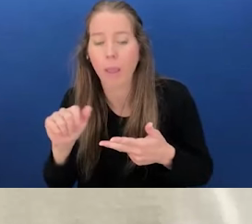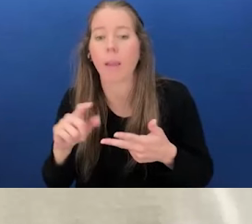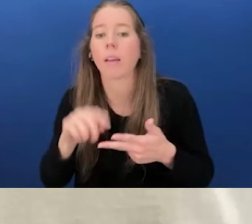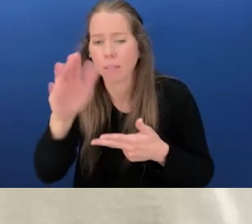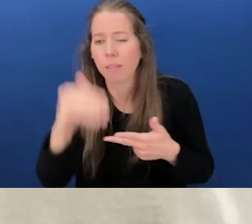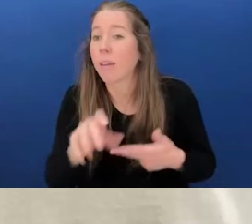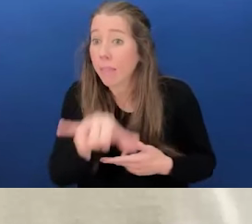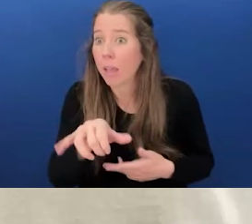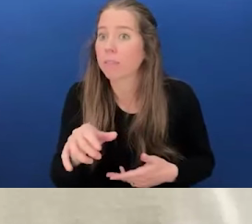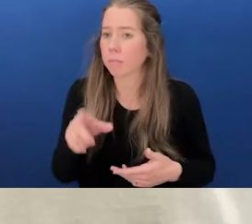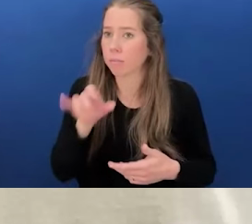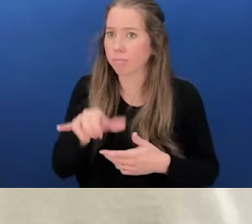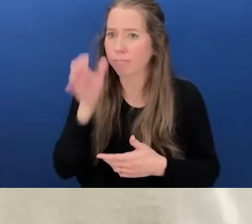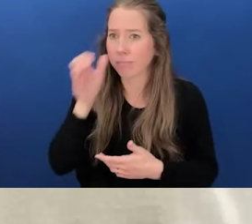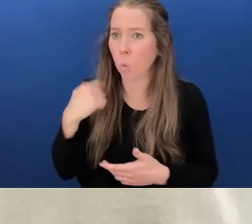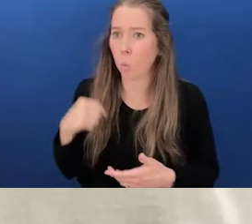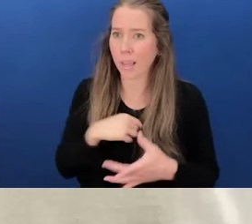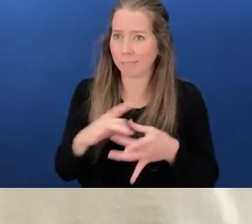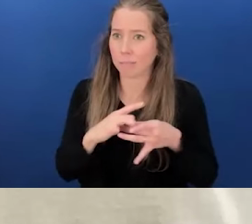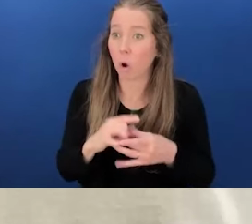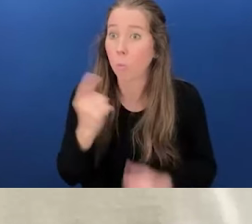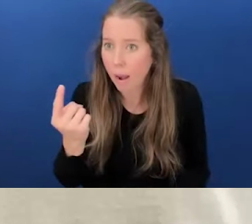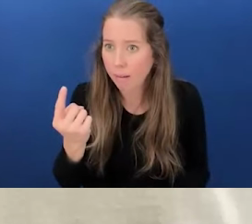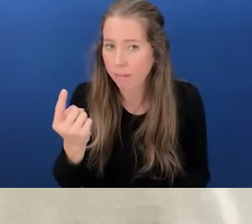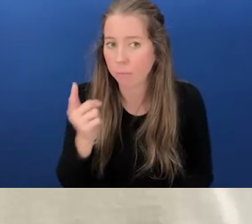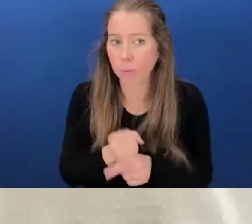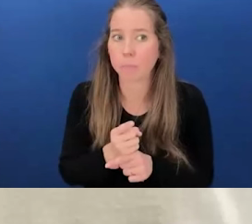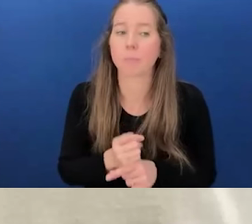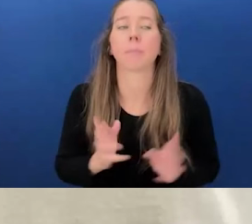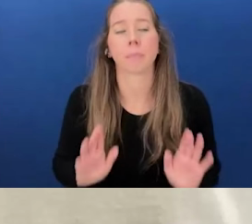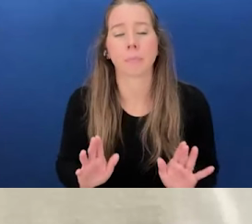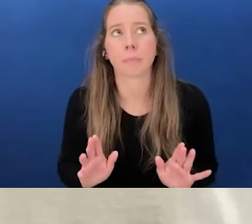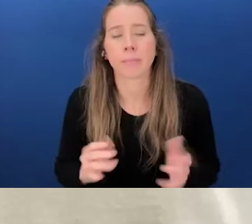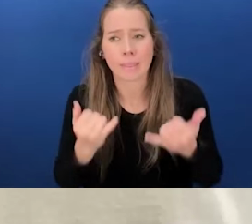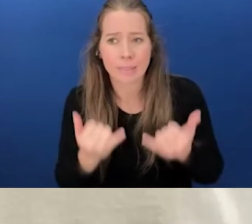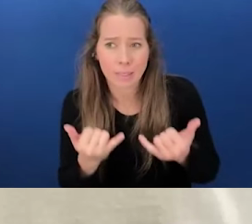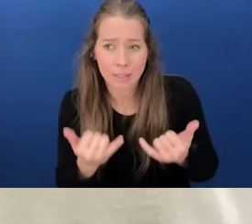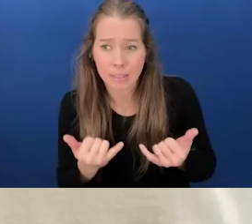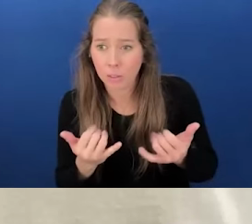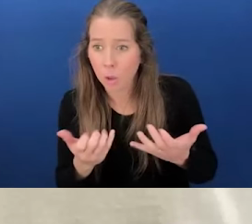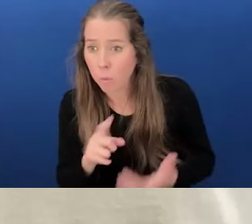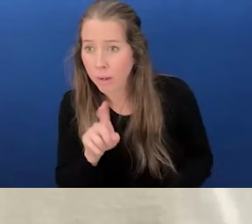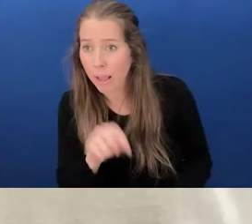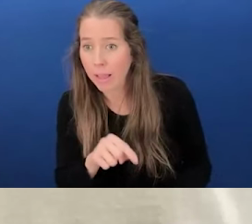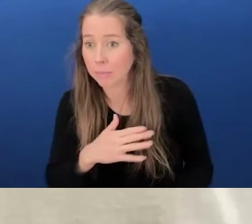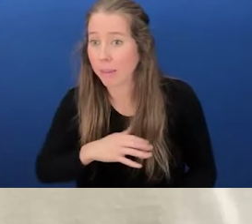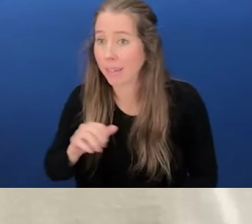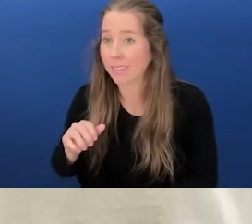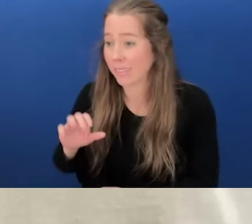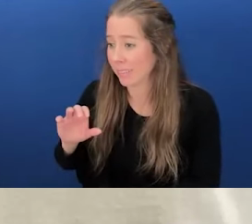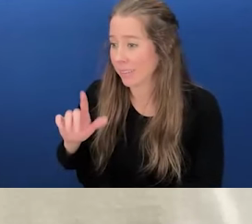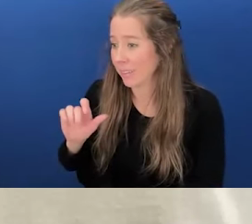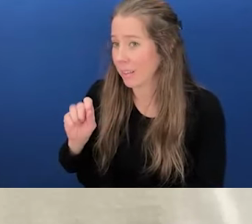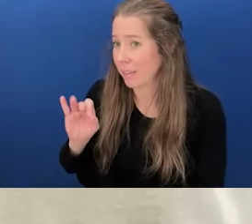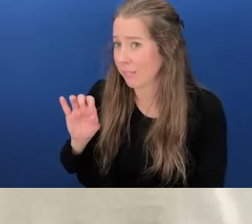we are one. Now, I want to ask my classified sister,